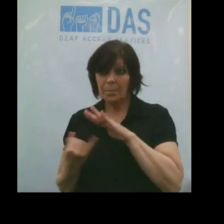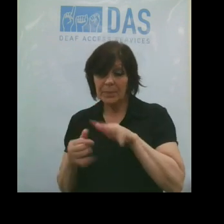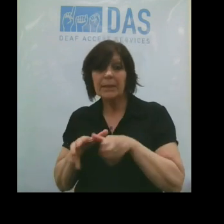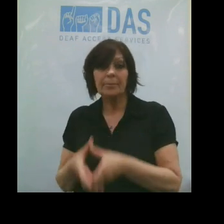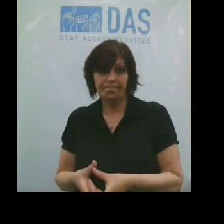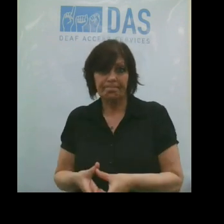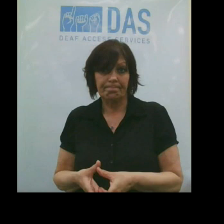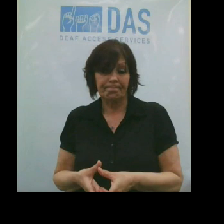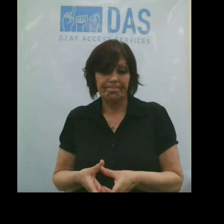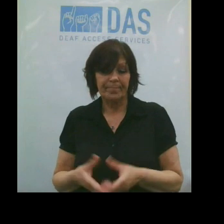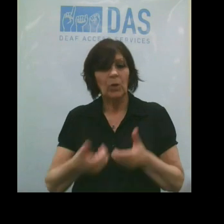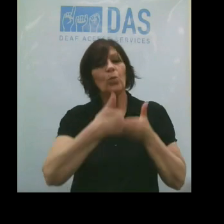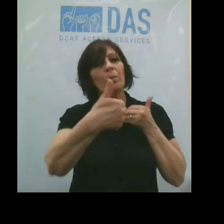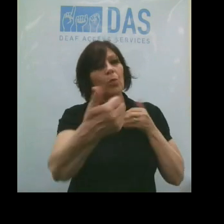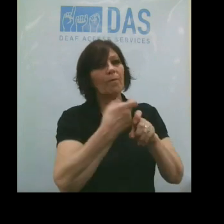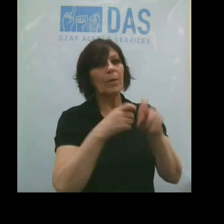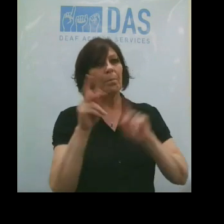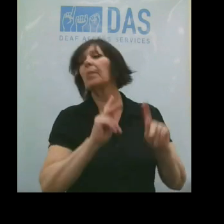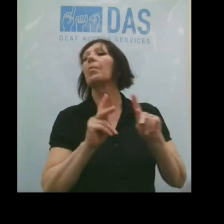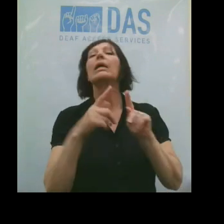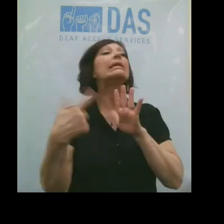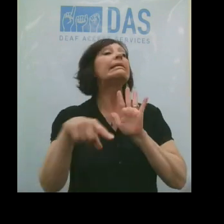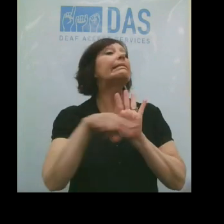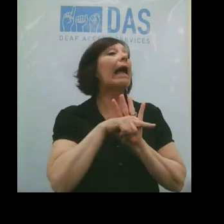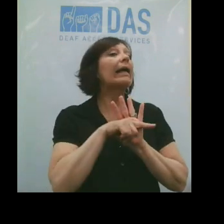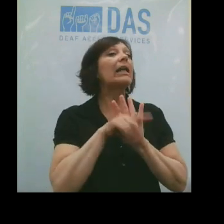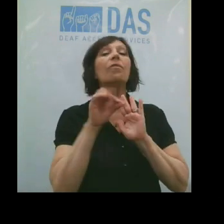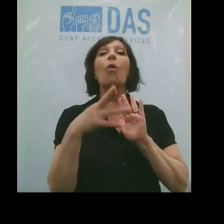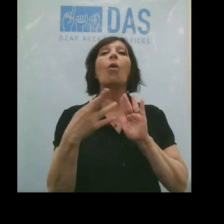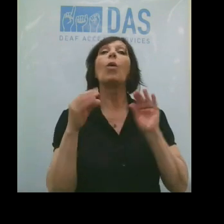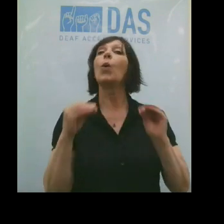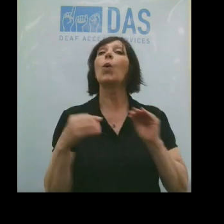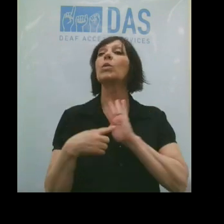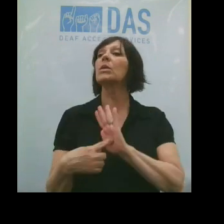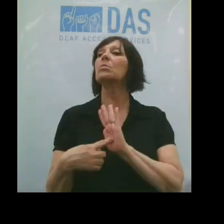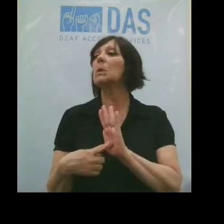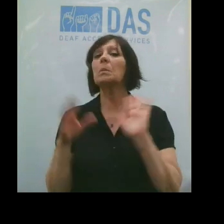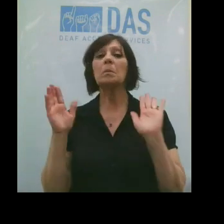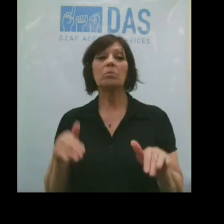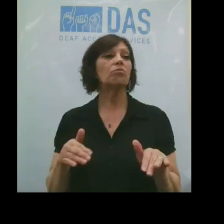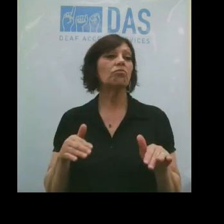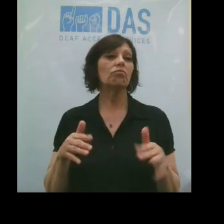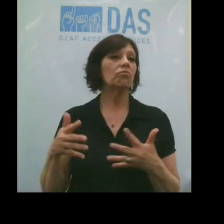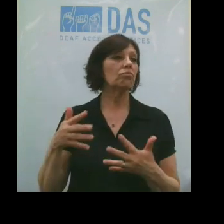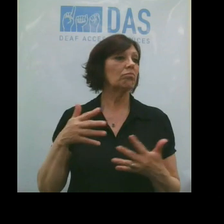isolation. Negative test result or no symptoms, don't have a positive test, don't have to be in